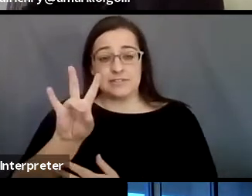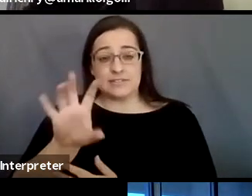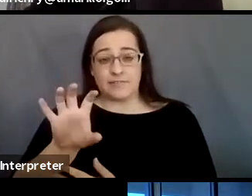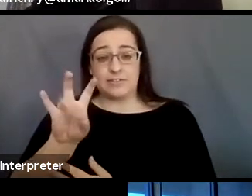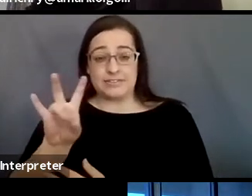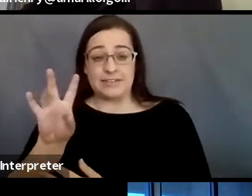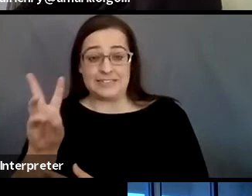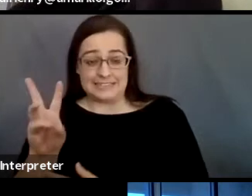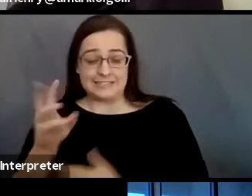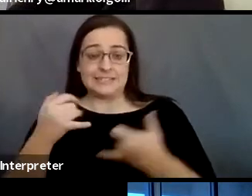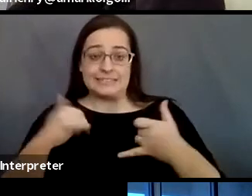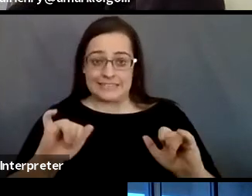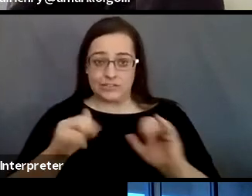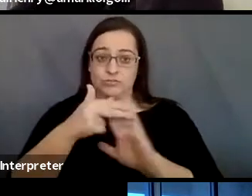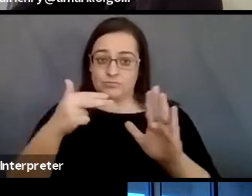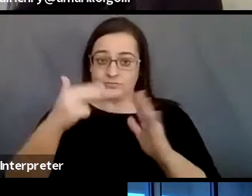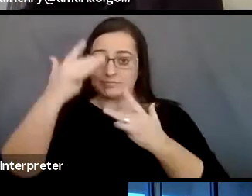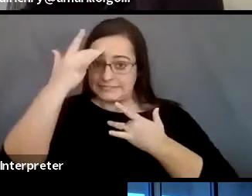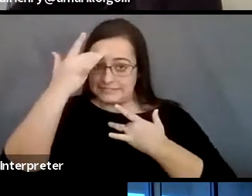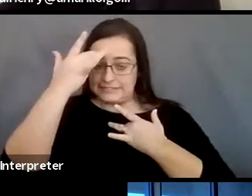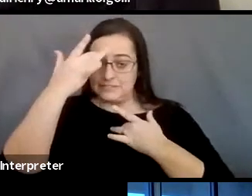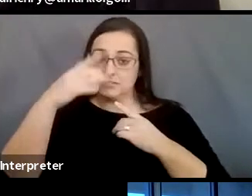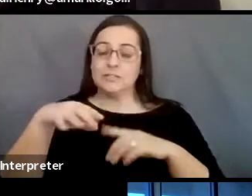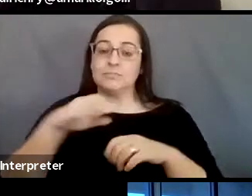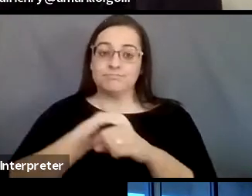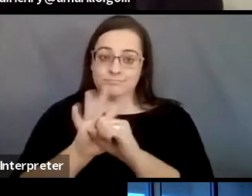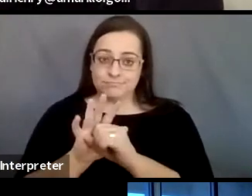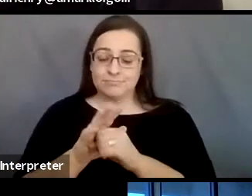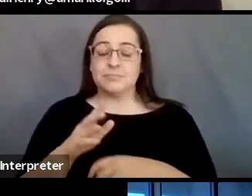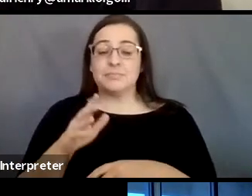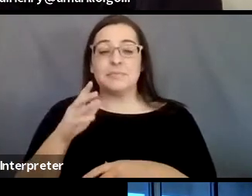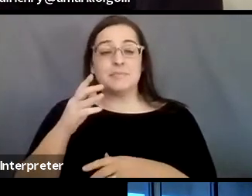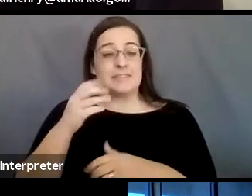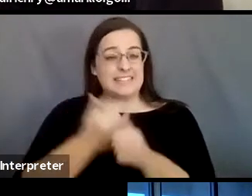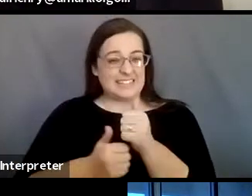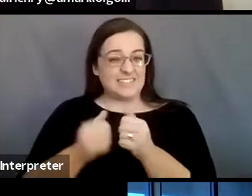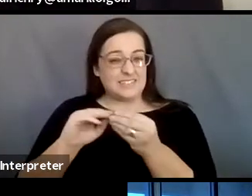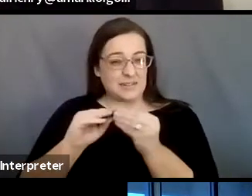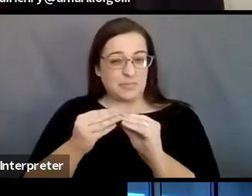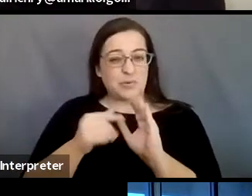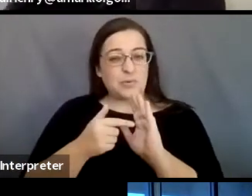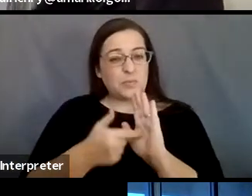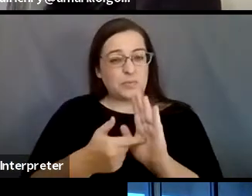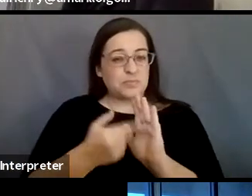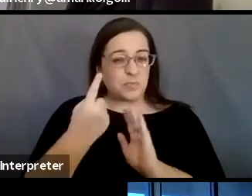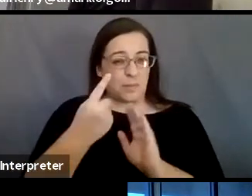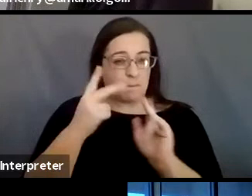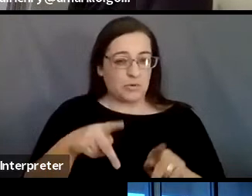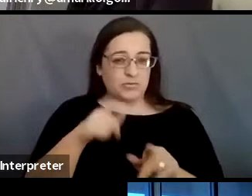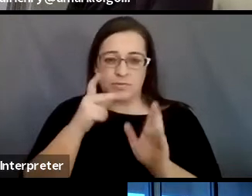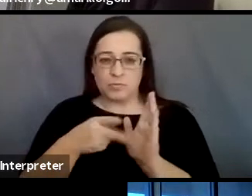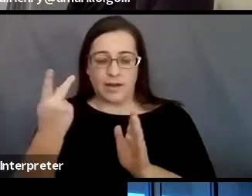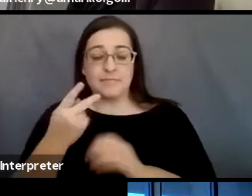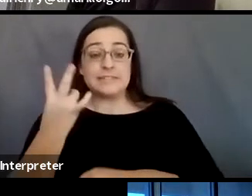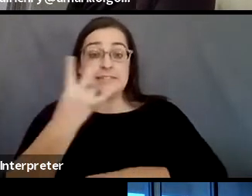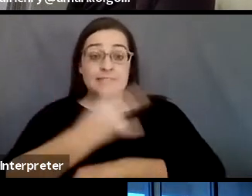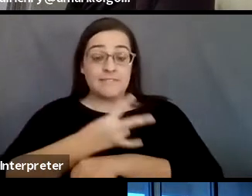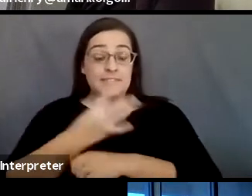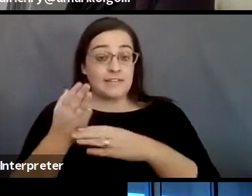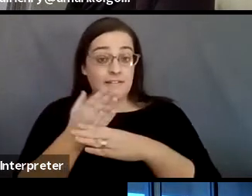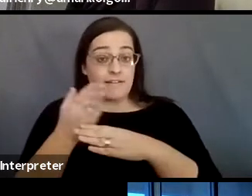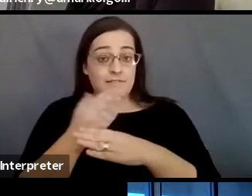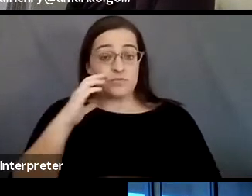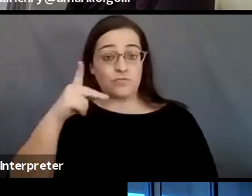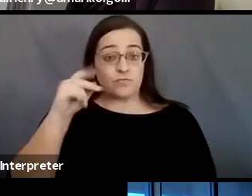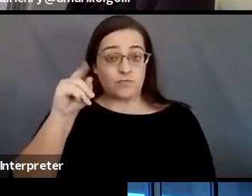7,776 active cases. Each of the cases do represent a unique individual. The total rolling 7-day positivity average for Potter